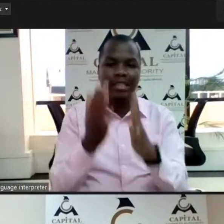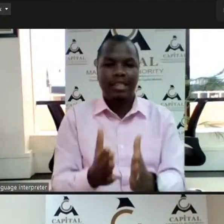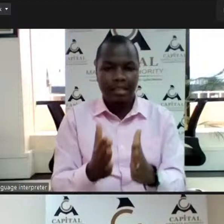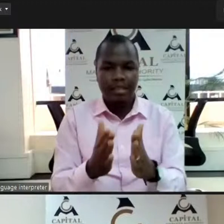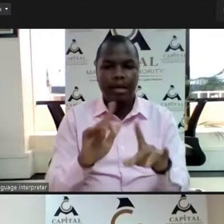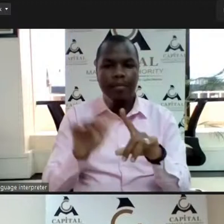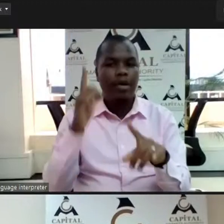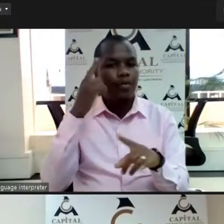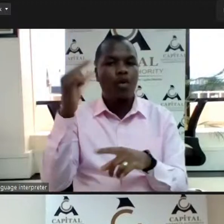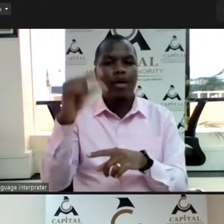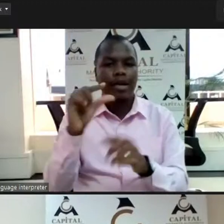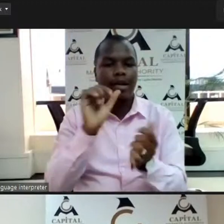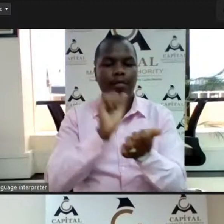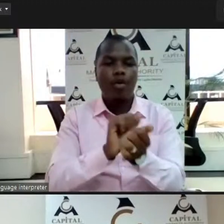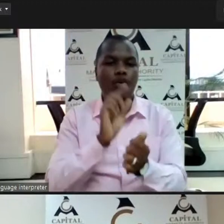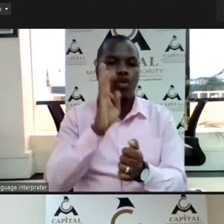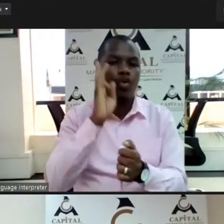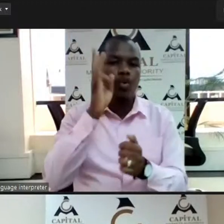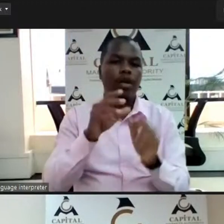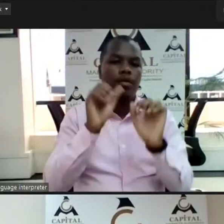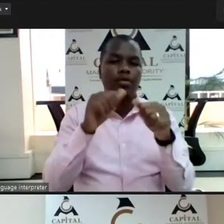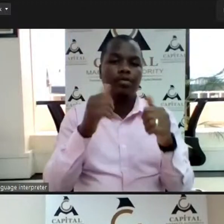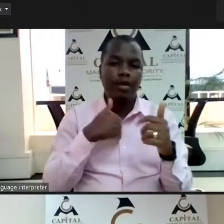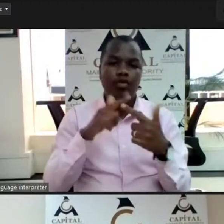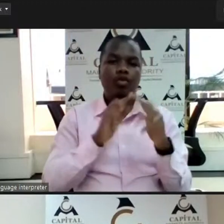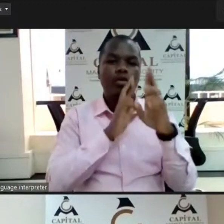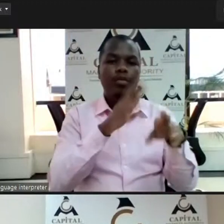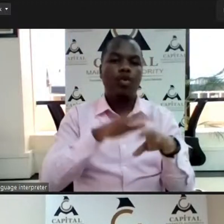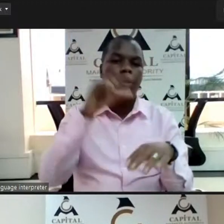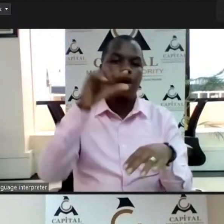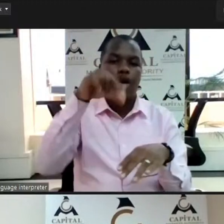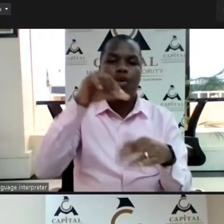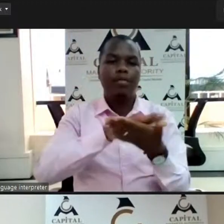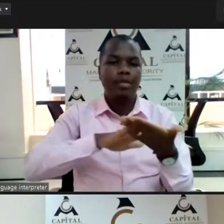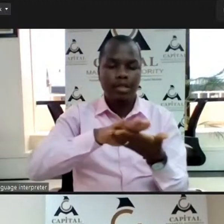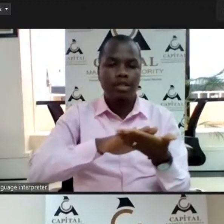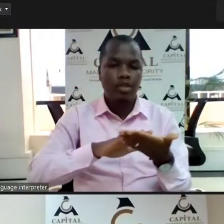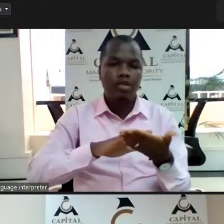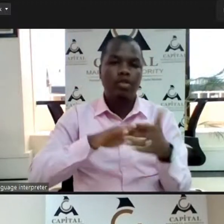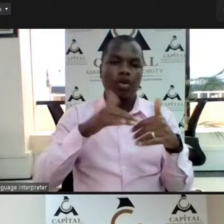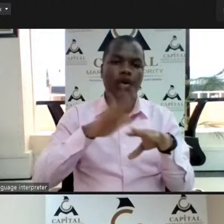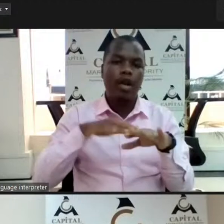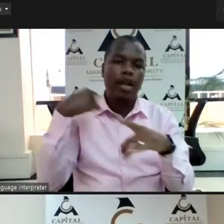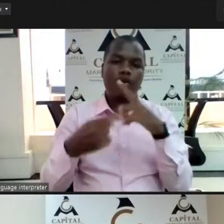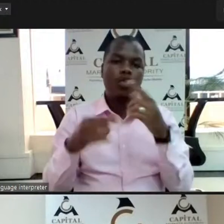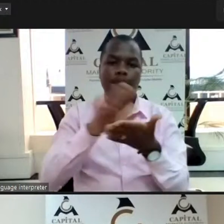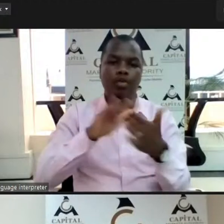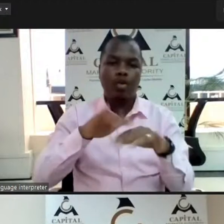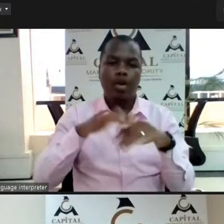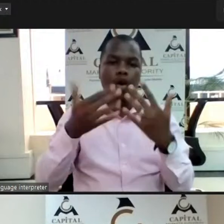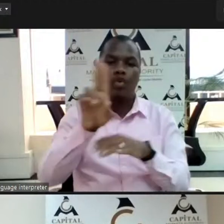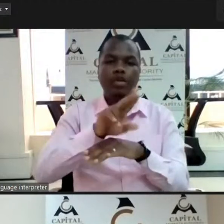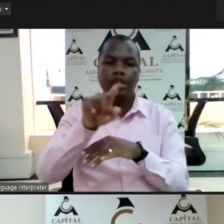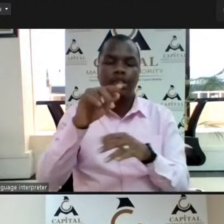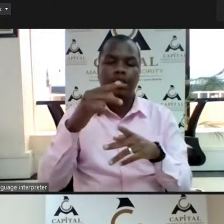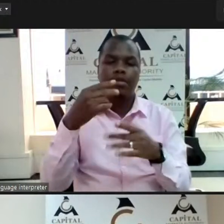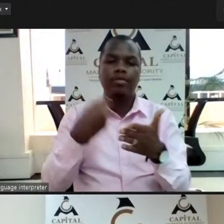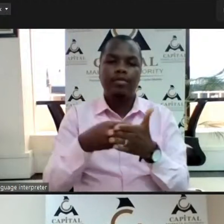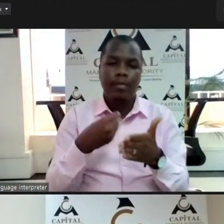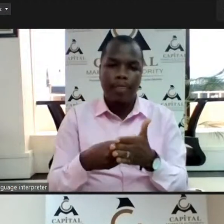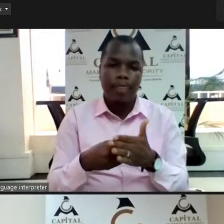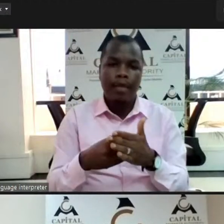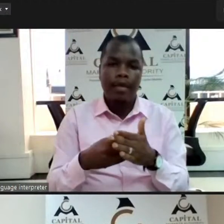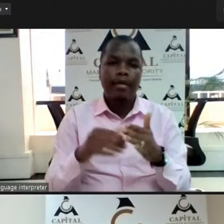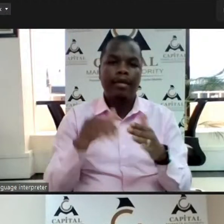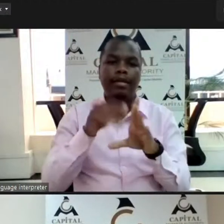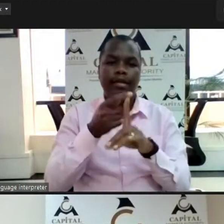for green bonds, you will possibly have to report on a quarterly basis or on an annual basis on how you're using the proceeds. Of course, in